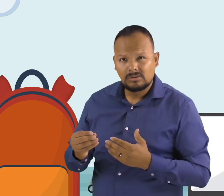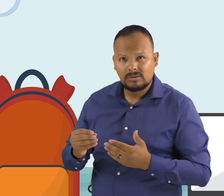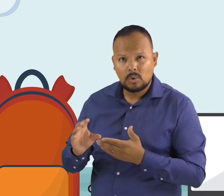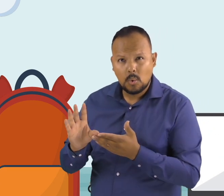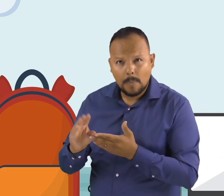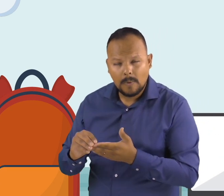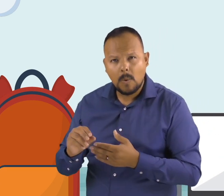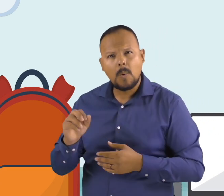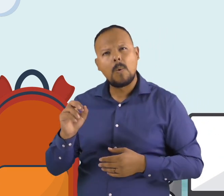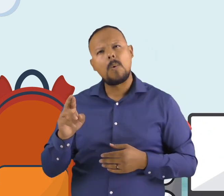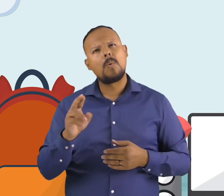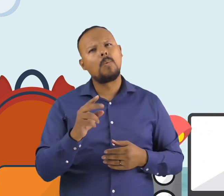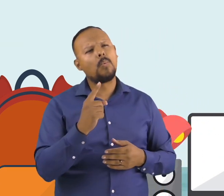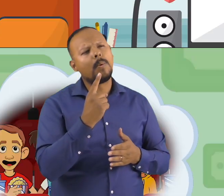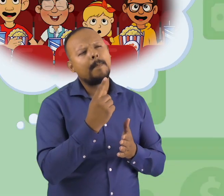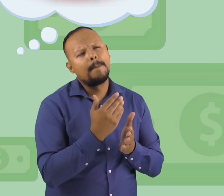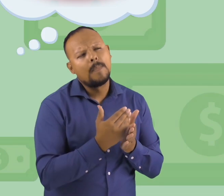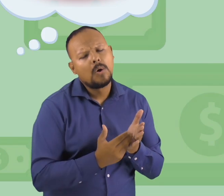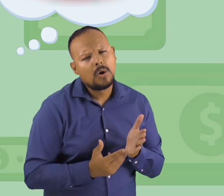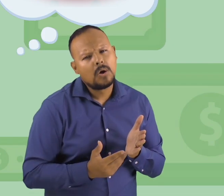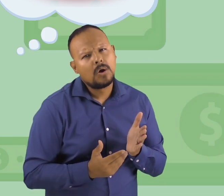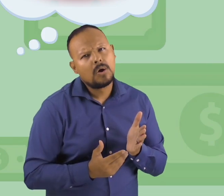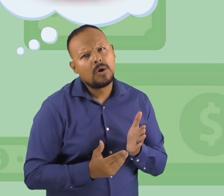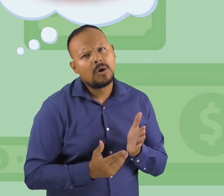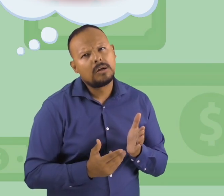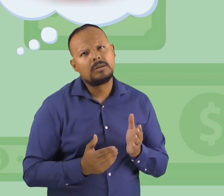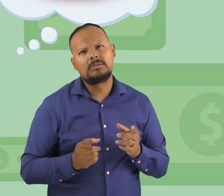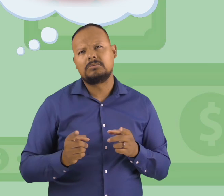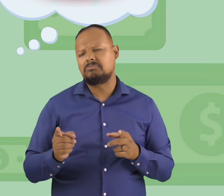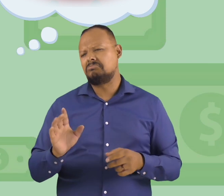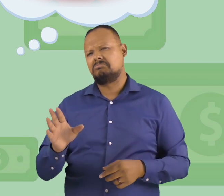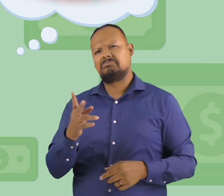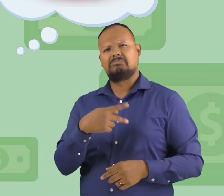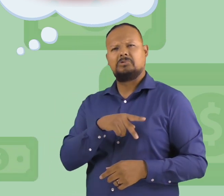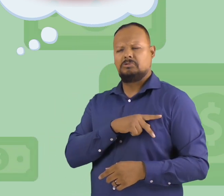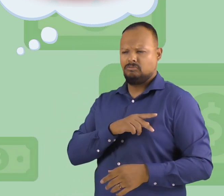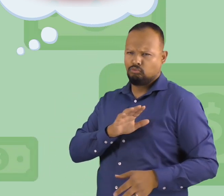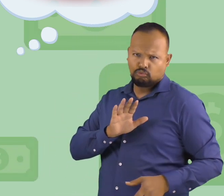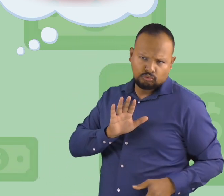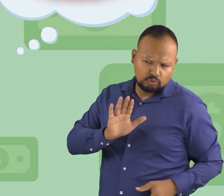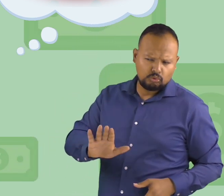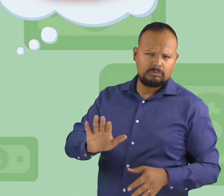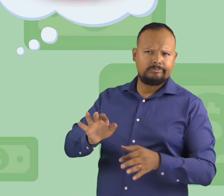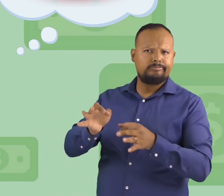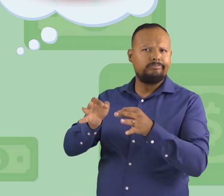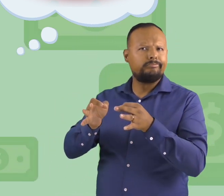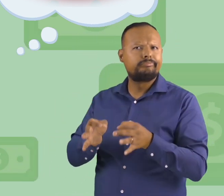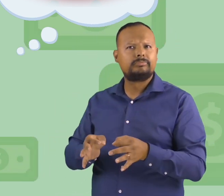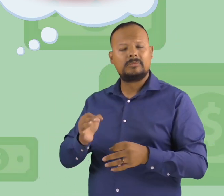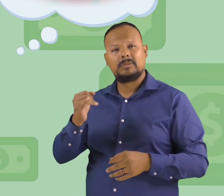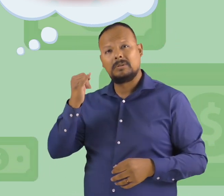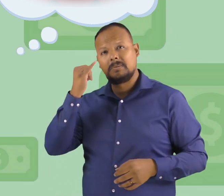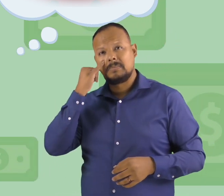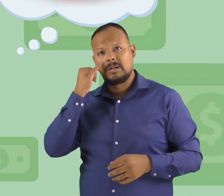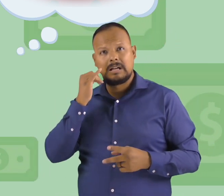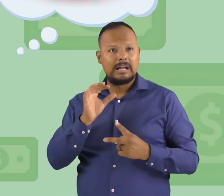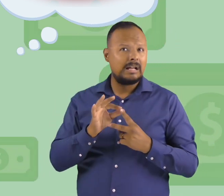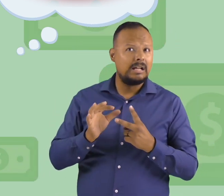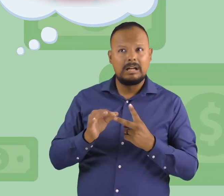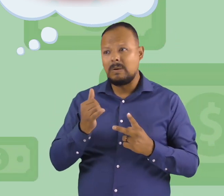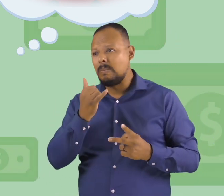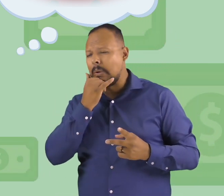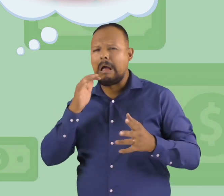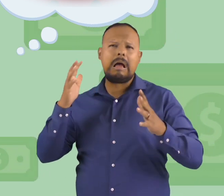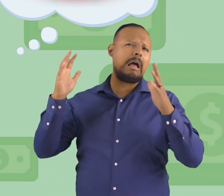or just part of it. These decisions are personal, and the consequences are not life-threatening.